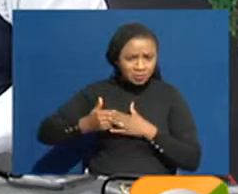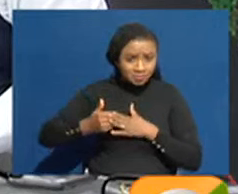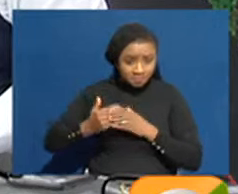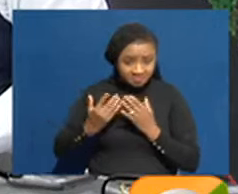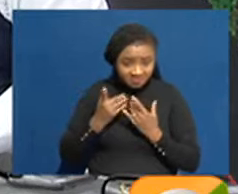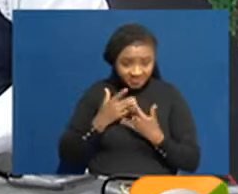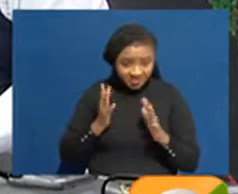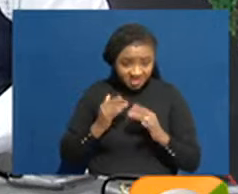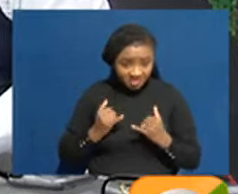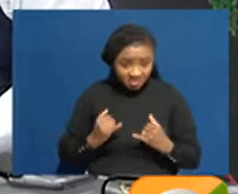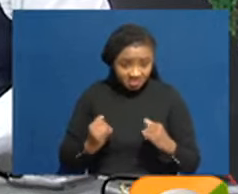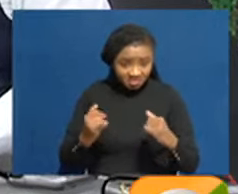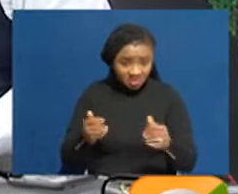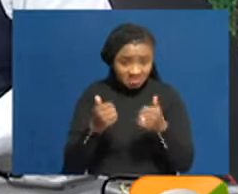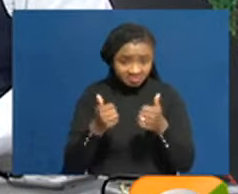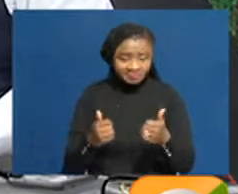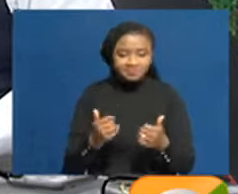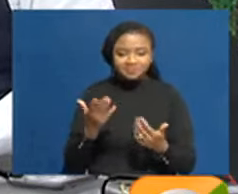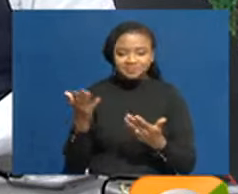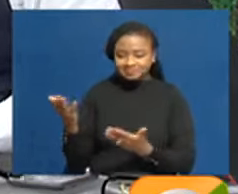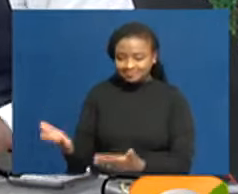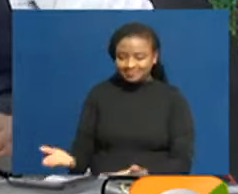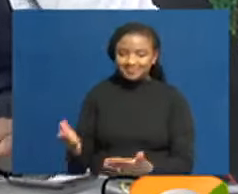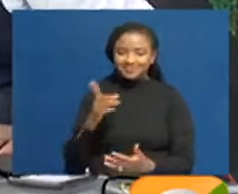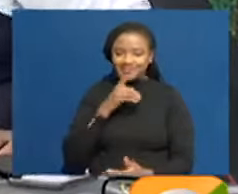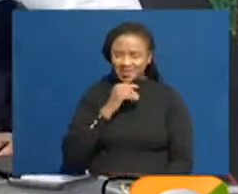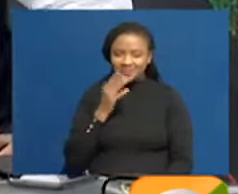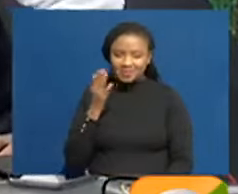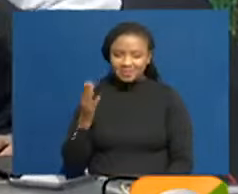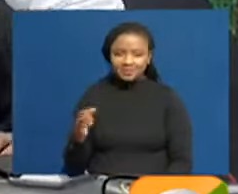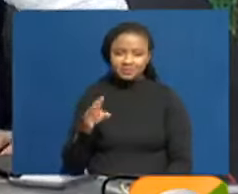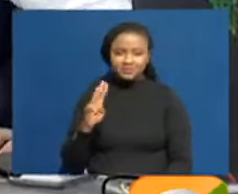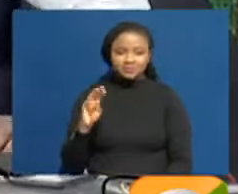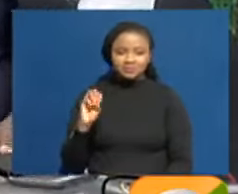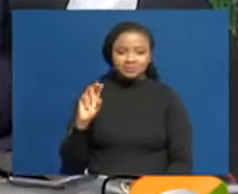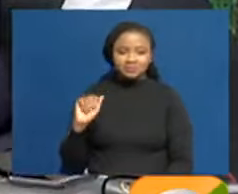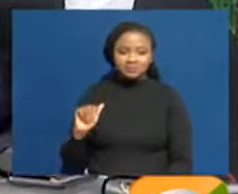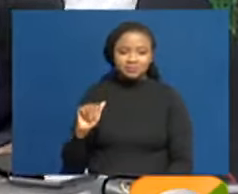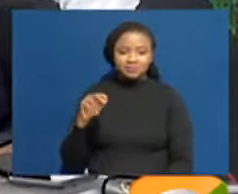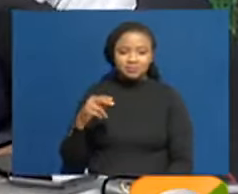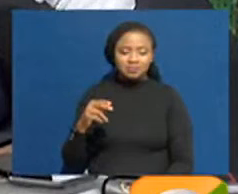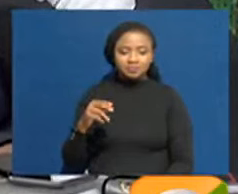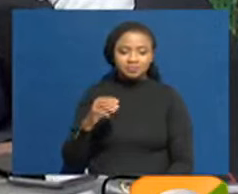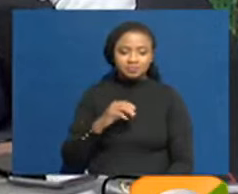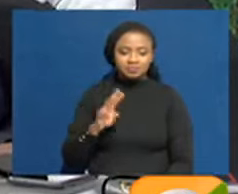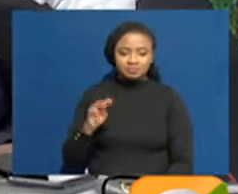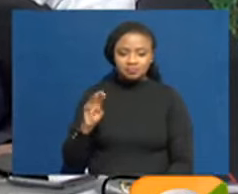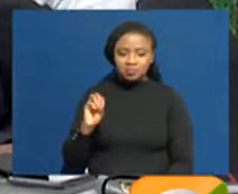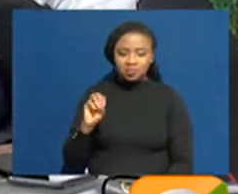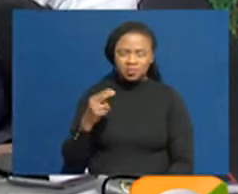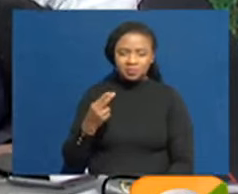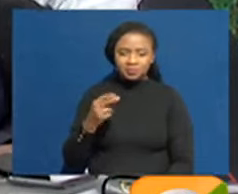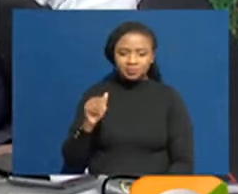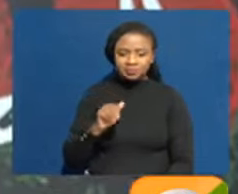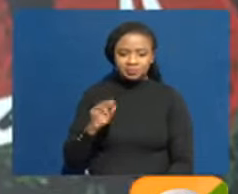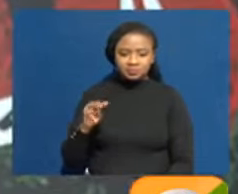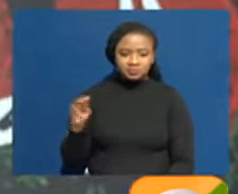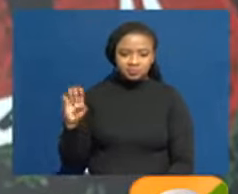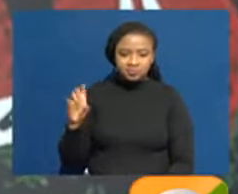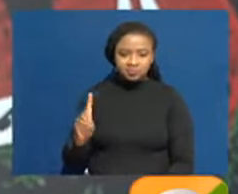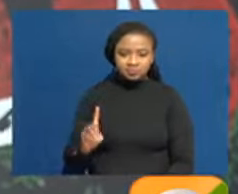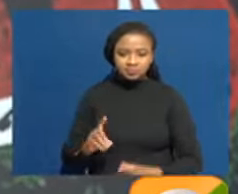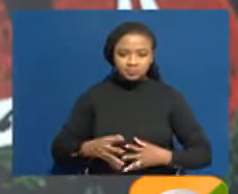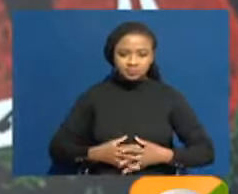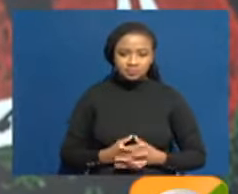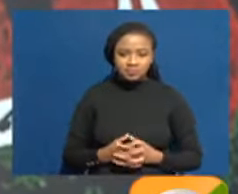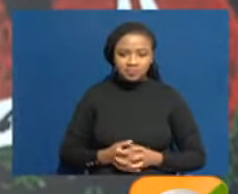with constitutional lawyer, senior counsel Abdikadir Hussein Mohamed, who joins us now in studio. SE, good to see you. Same here, my